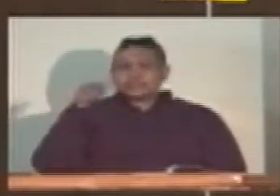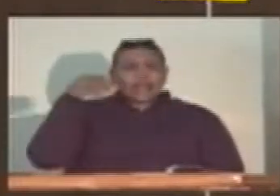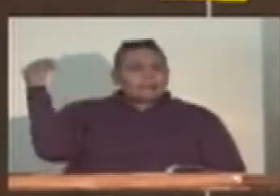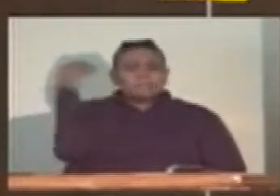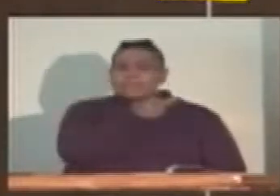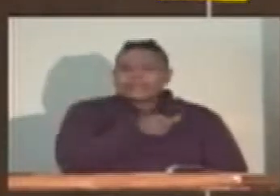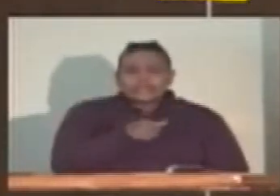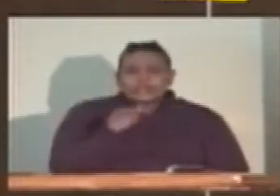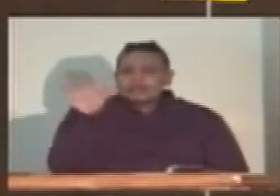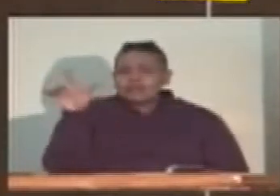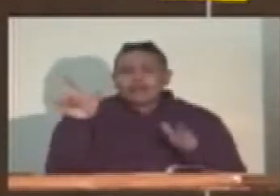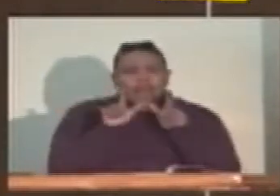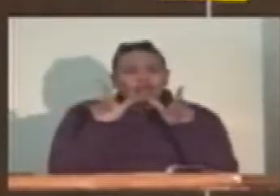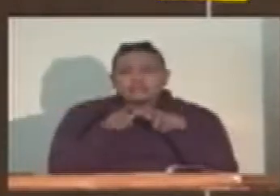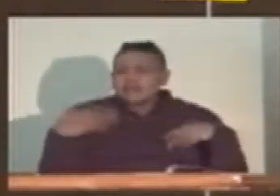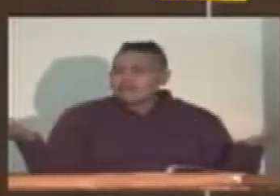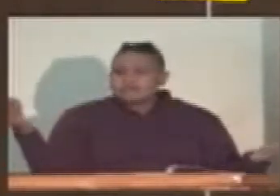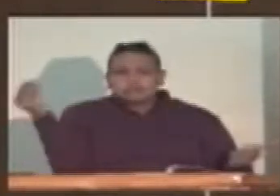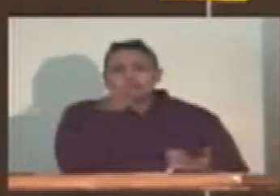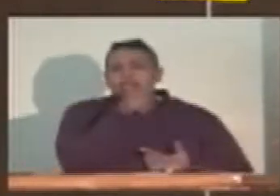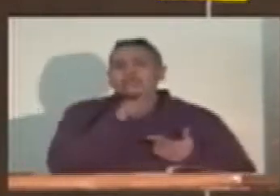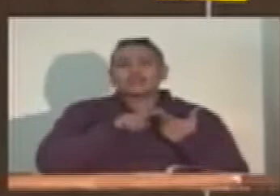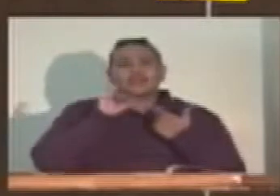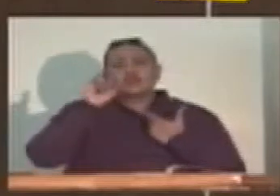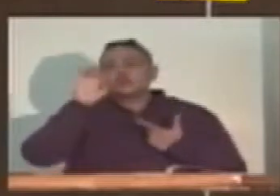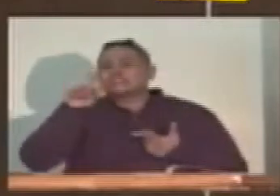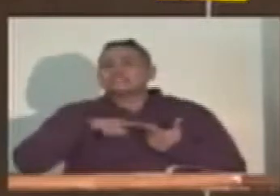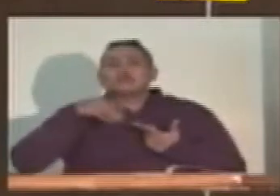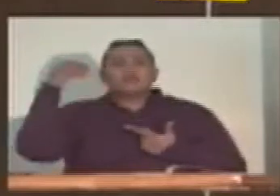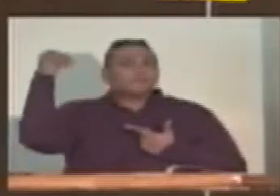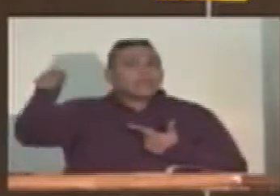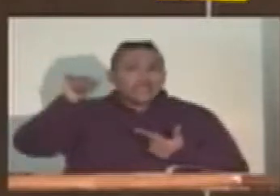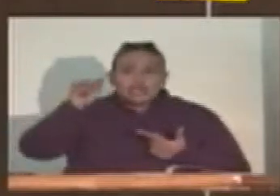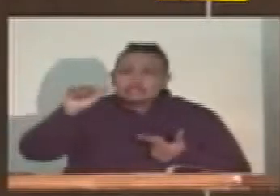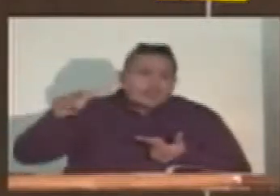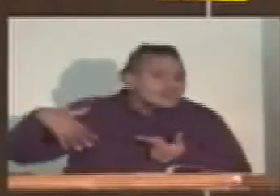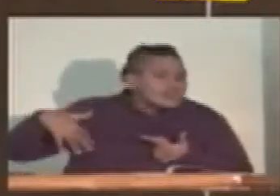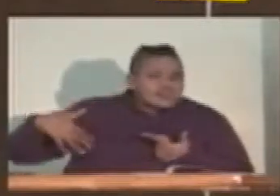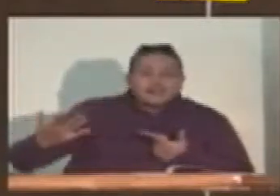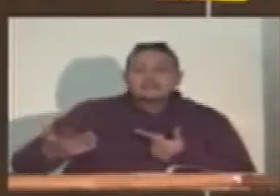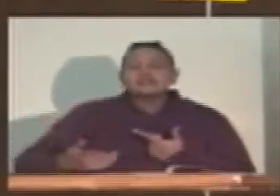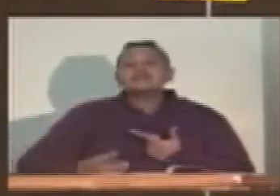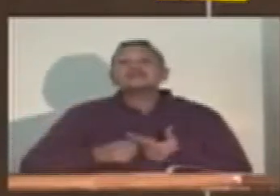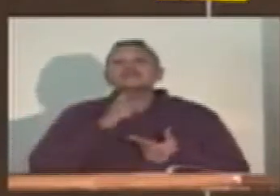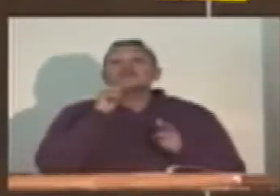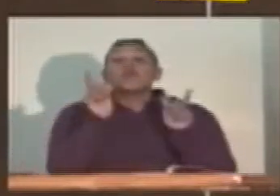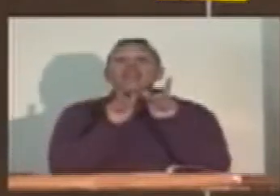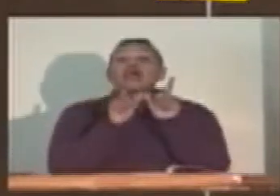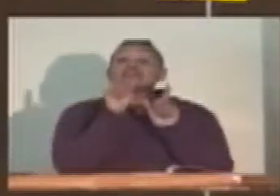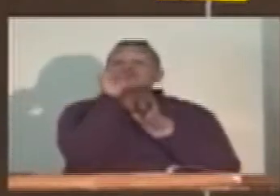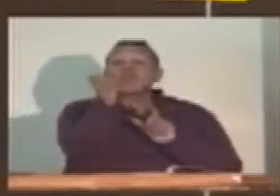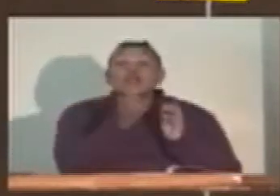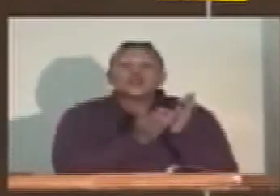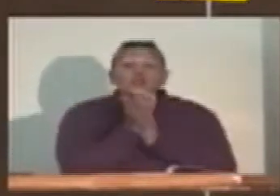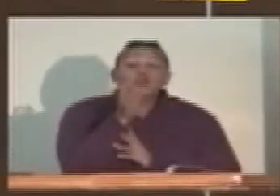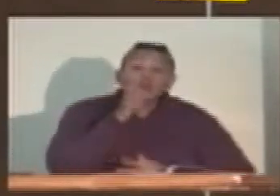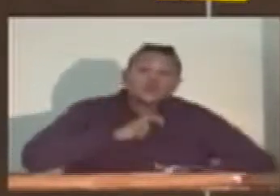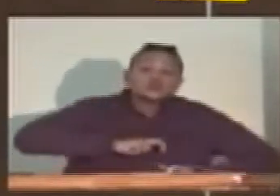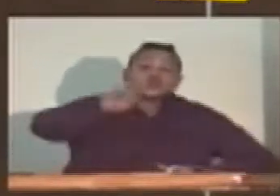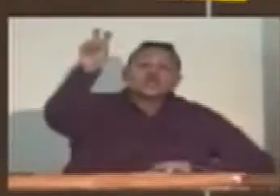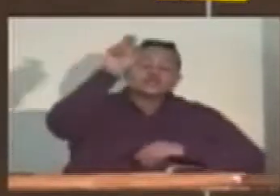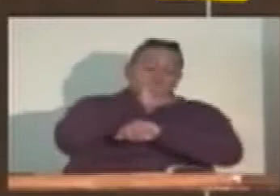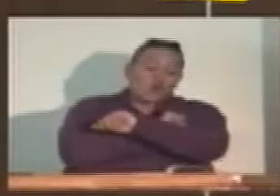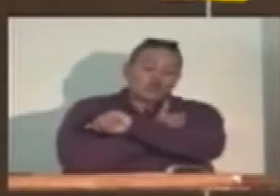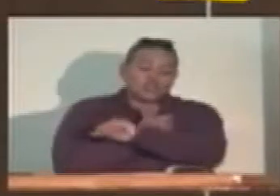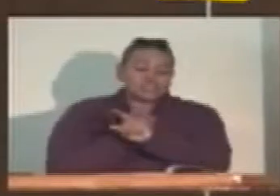who operate without license or contrary to their license, to license granted by the Transport